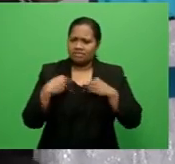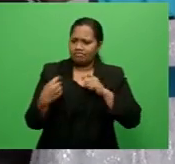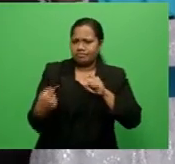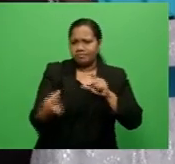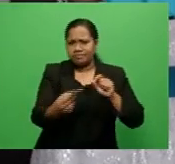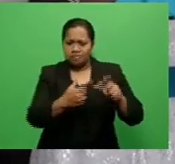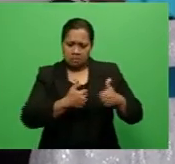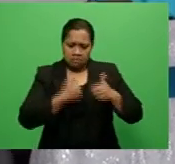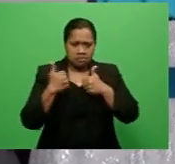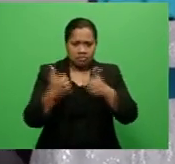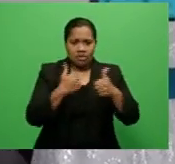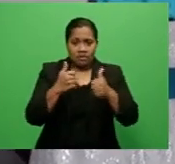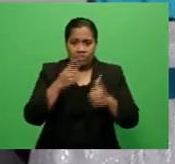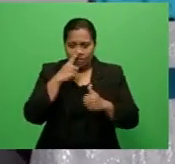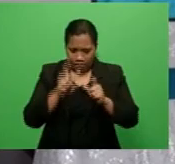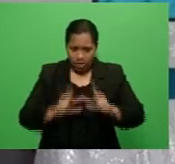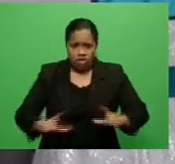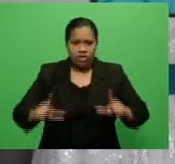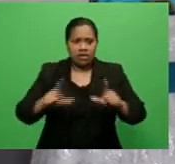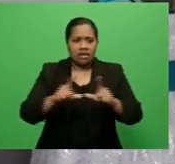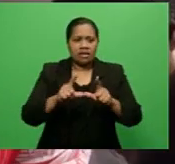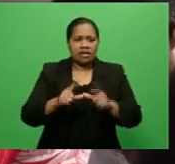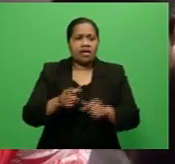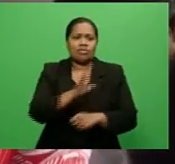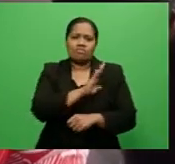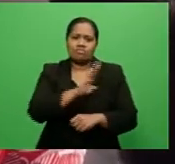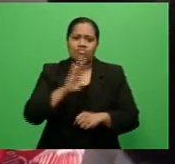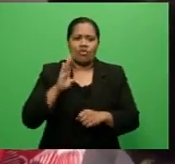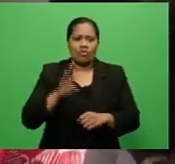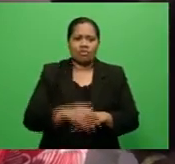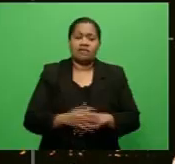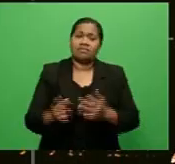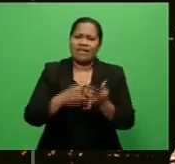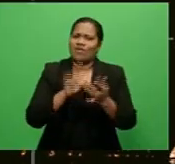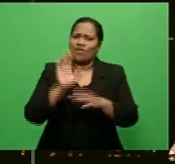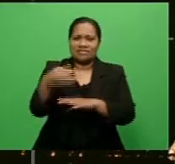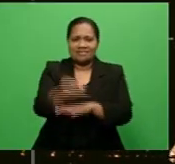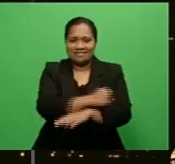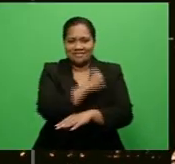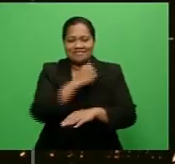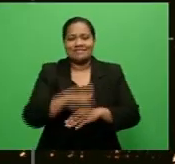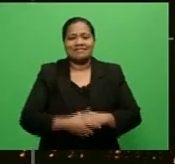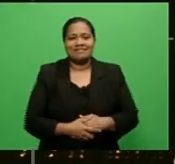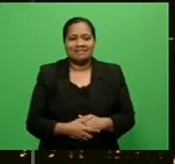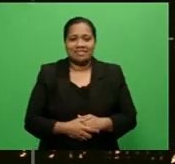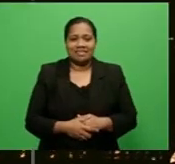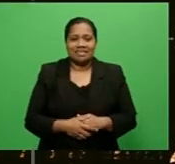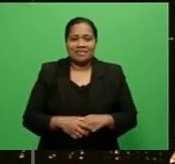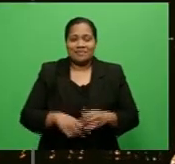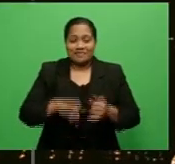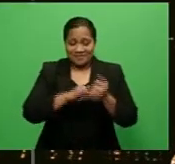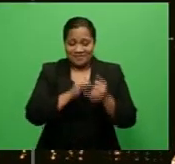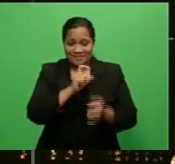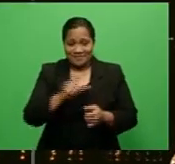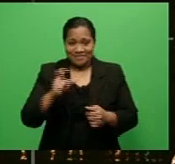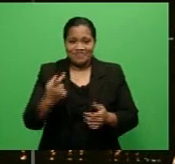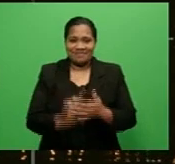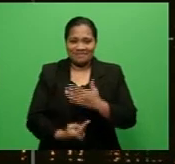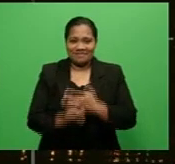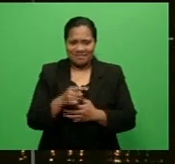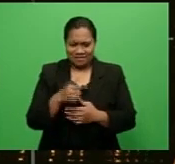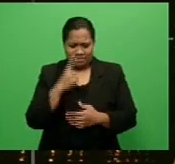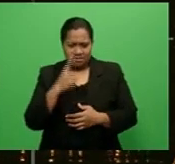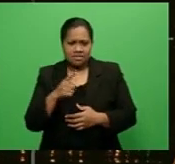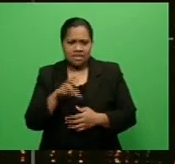locally and abroad. Chosai Nanunga, FBC News. The Suva City Council has noted that pickpocketing